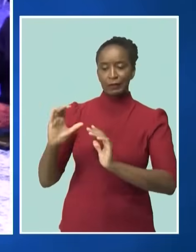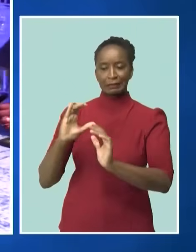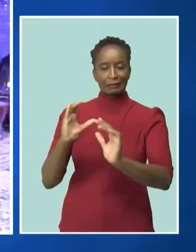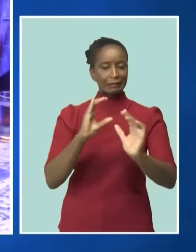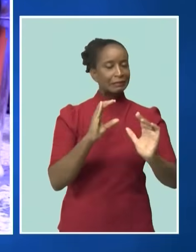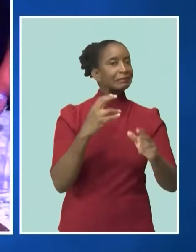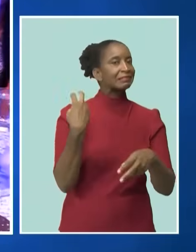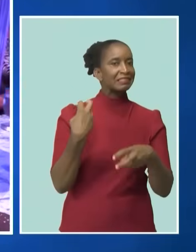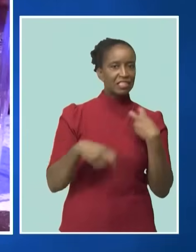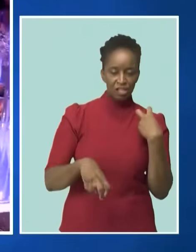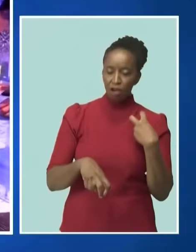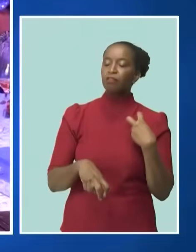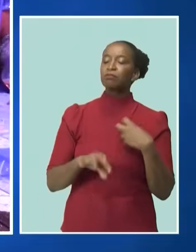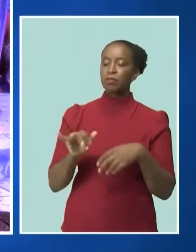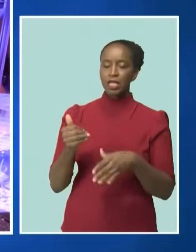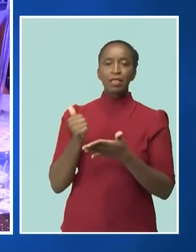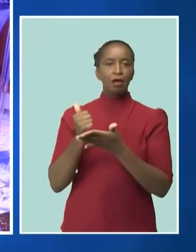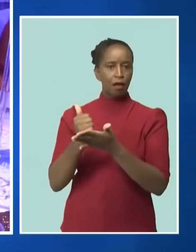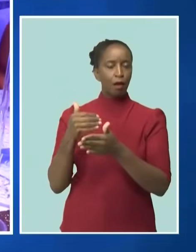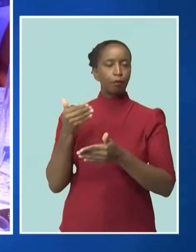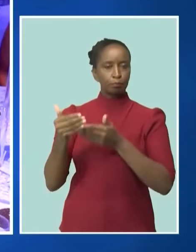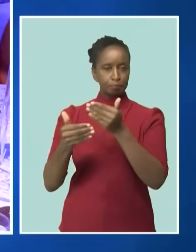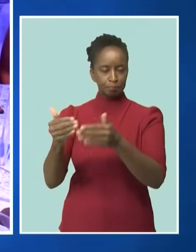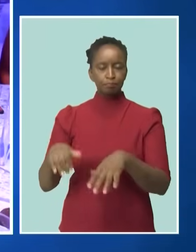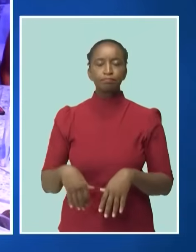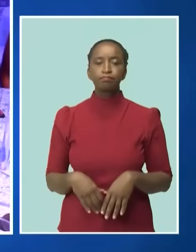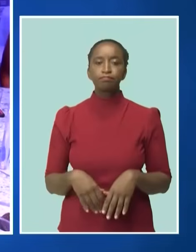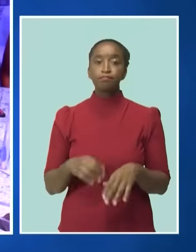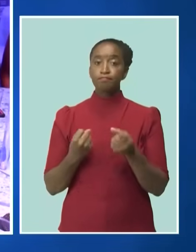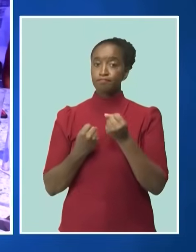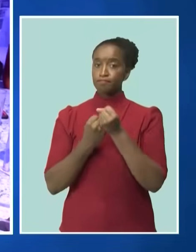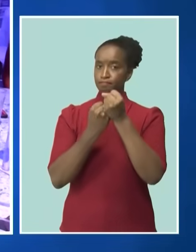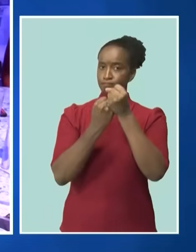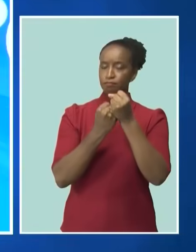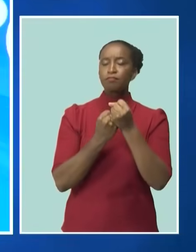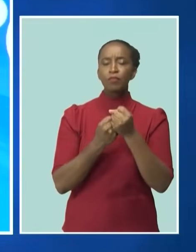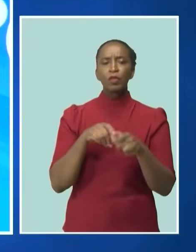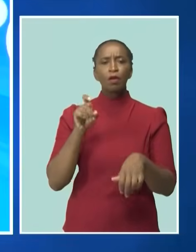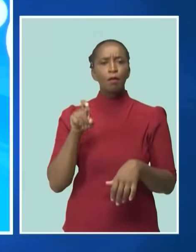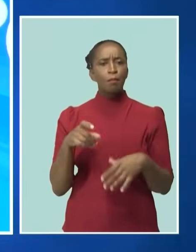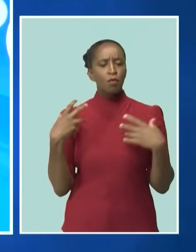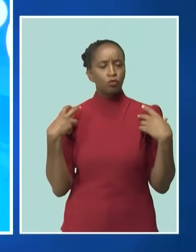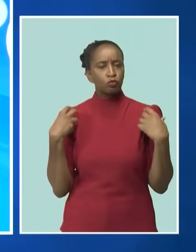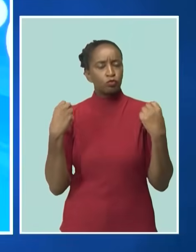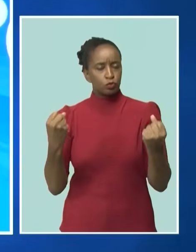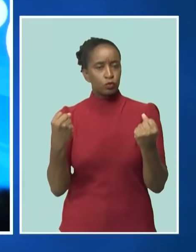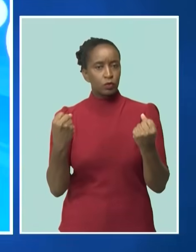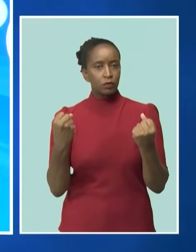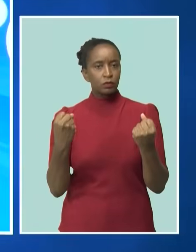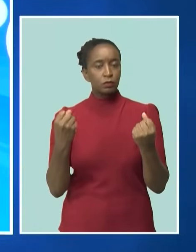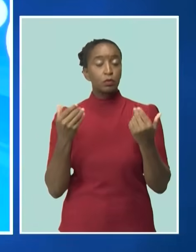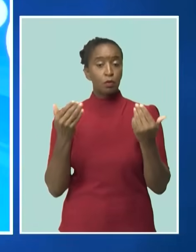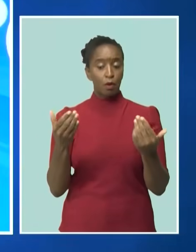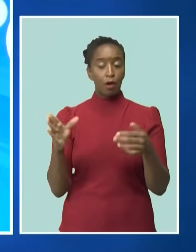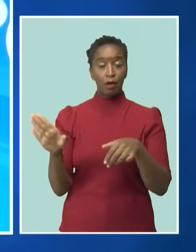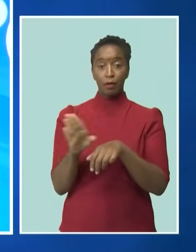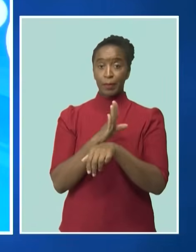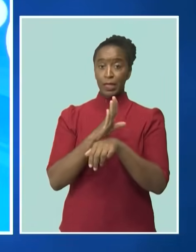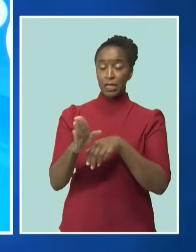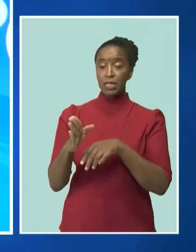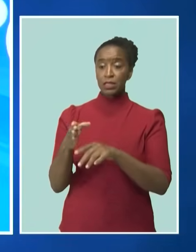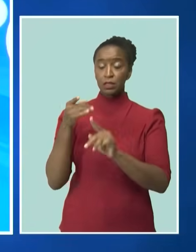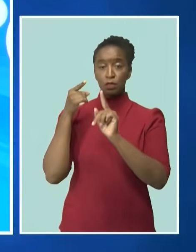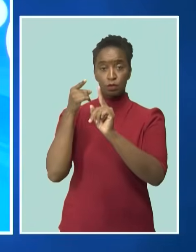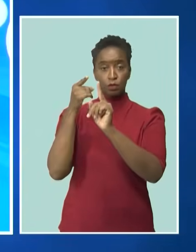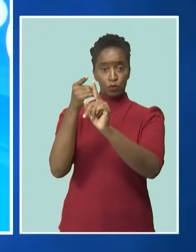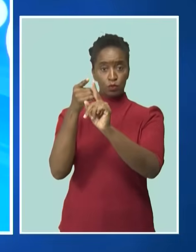progress. Advocate because we must be bold in representing not just the interests of business, but